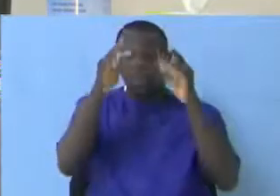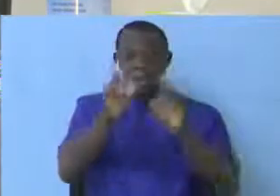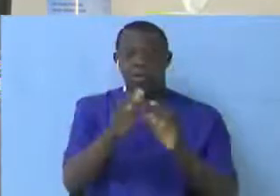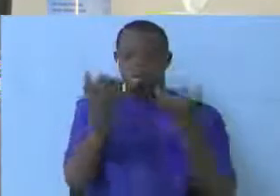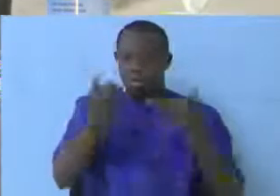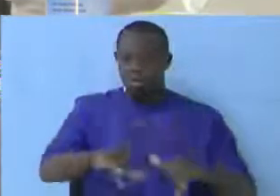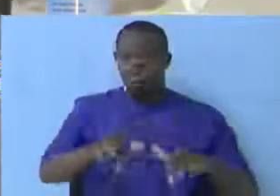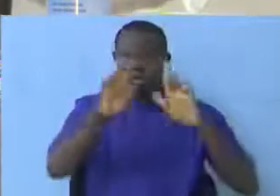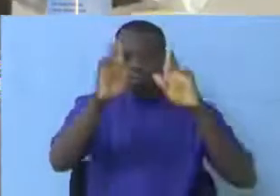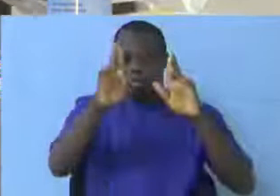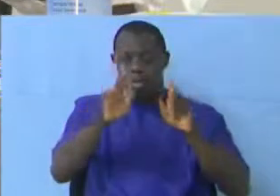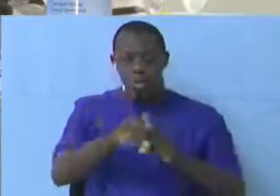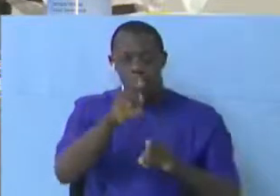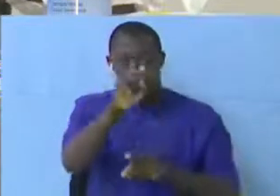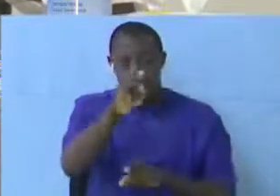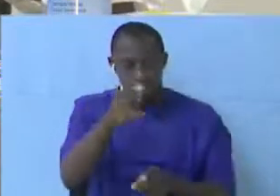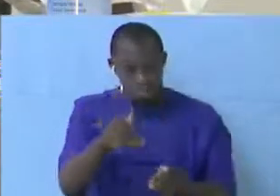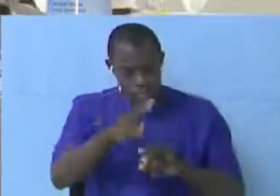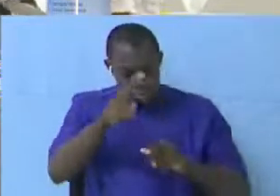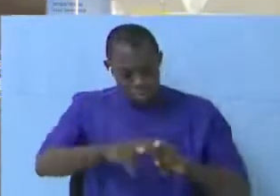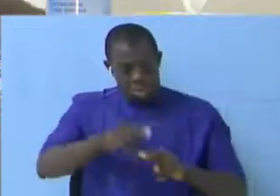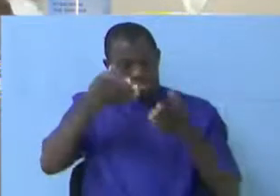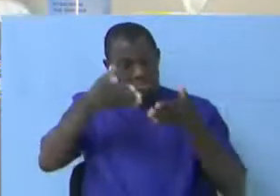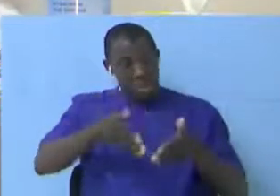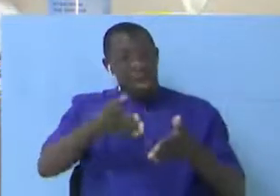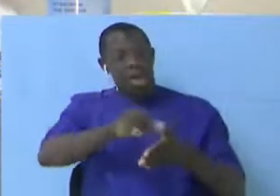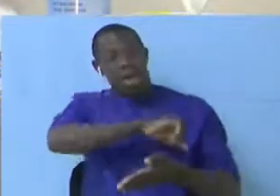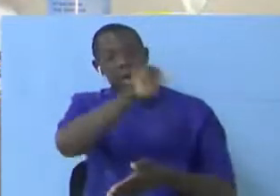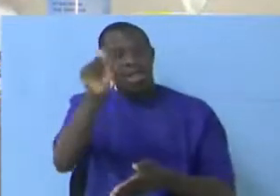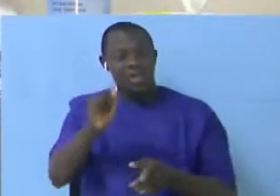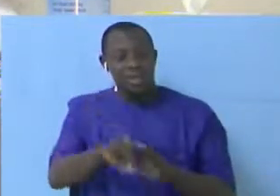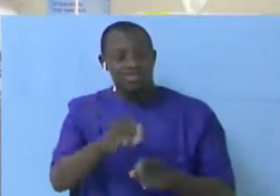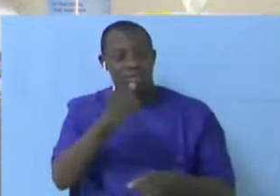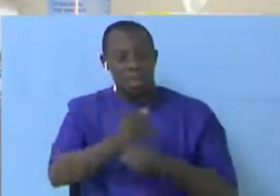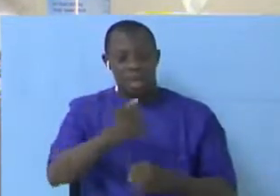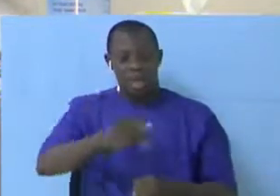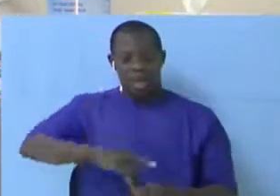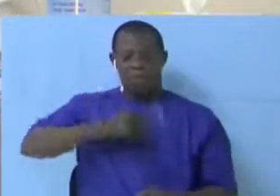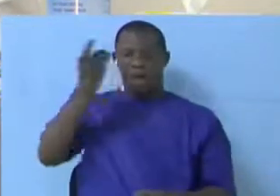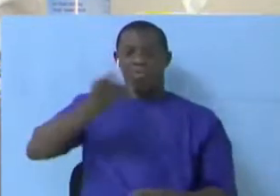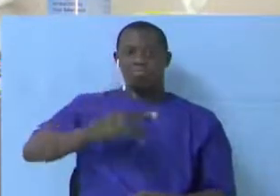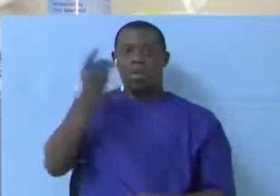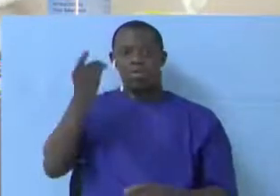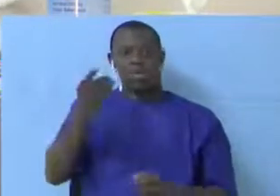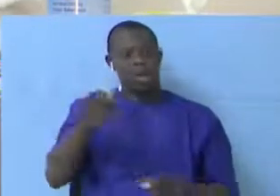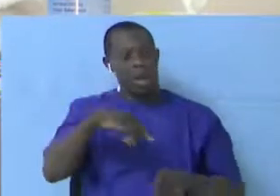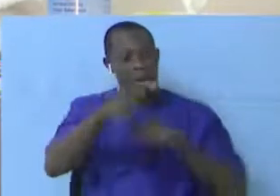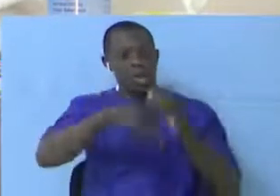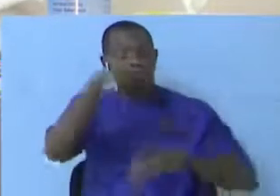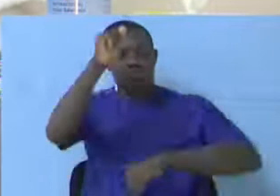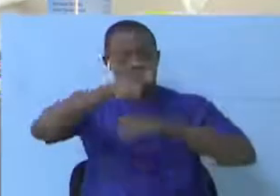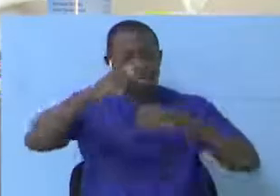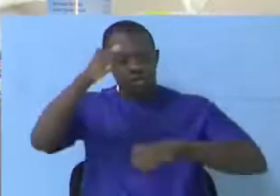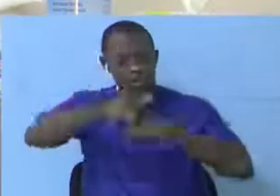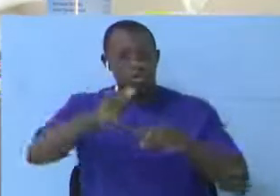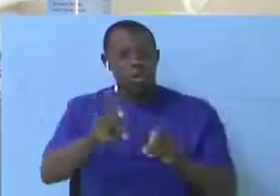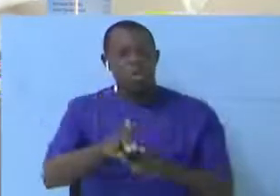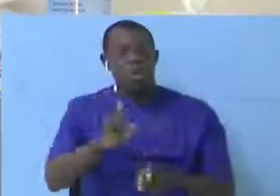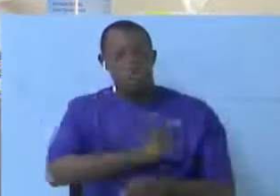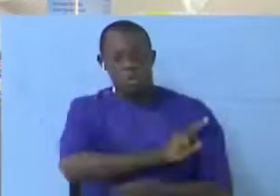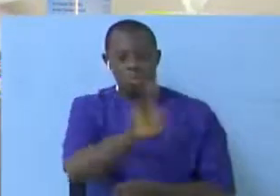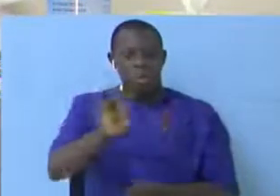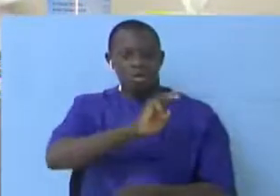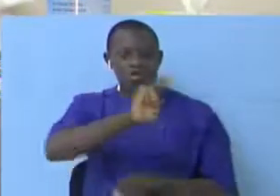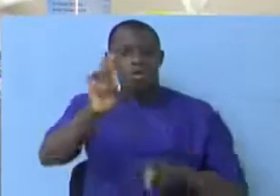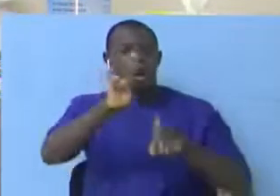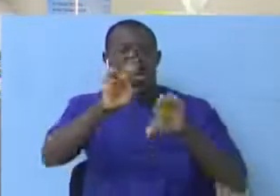take torture as a badge of honor and claim we should give you medals for it. We refuse. We say that this is torture,